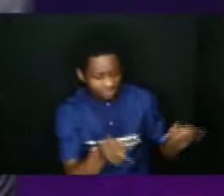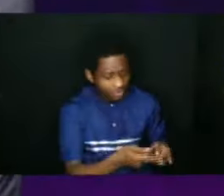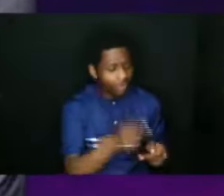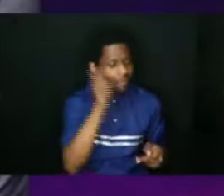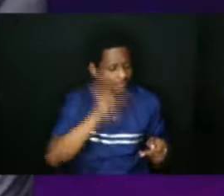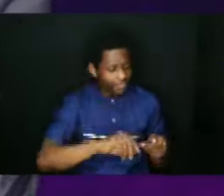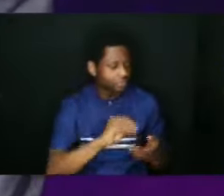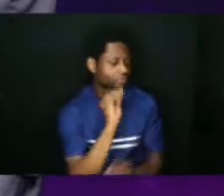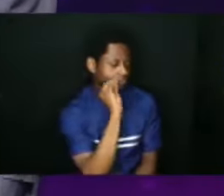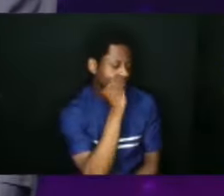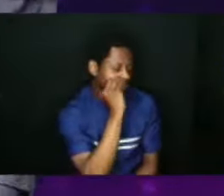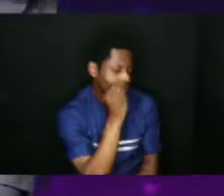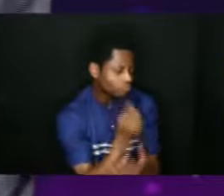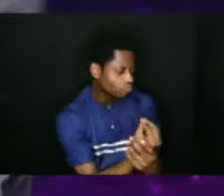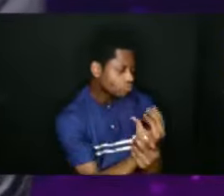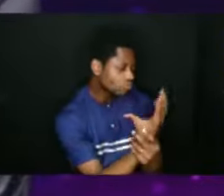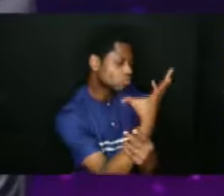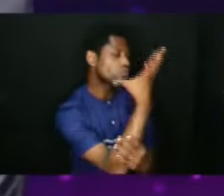In